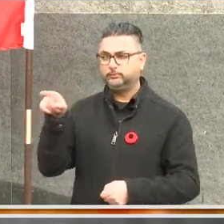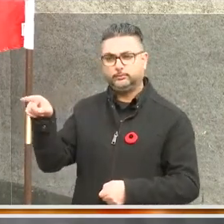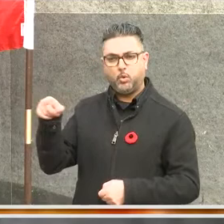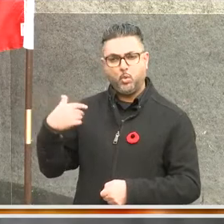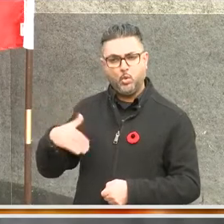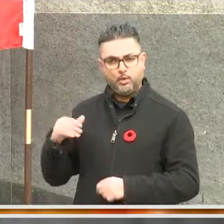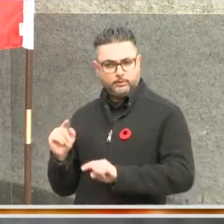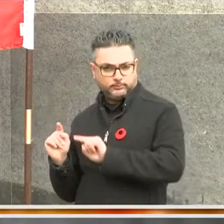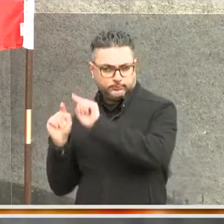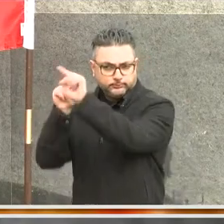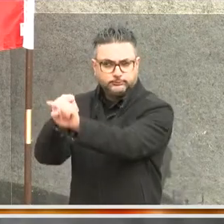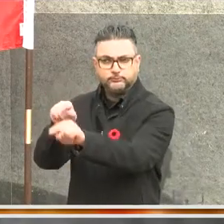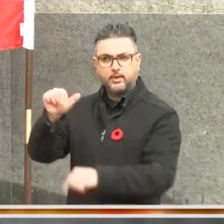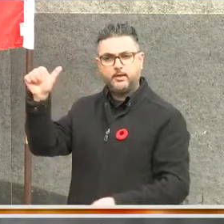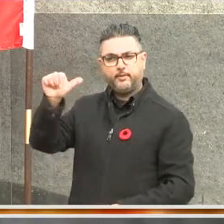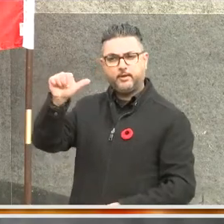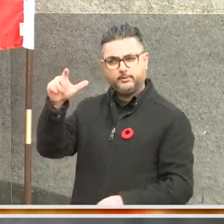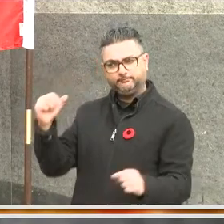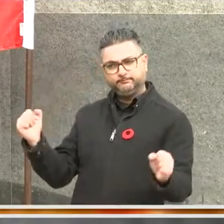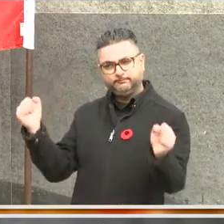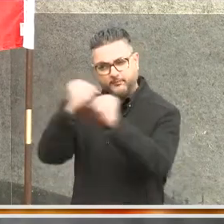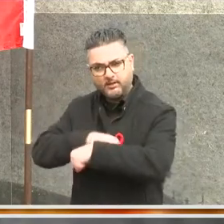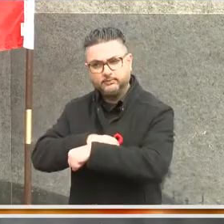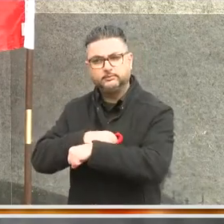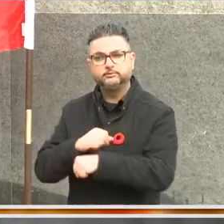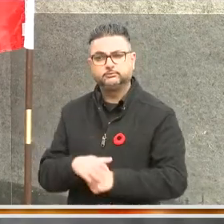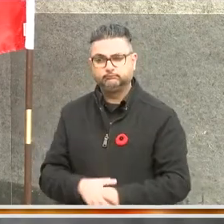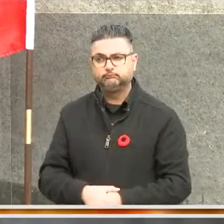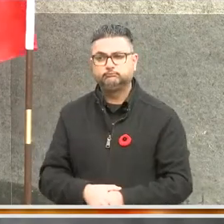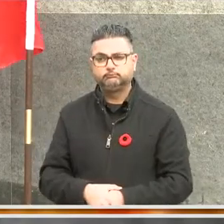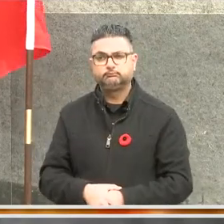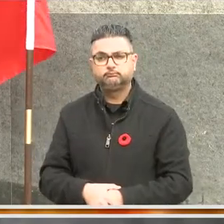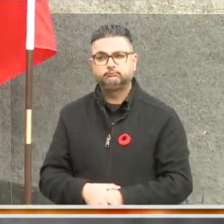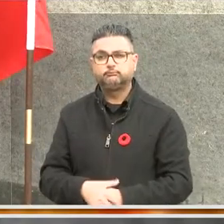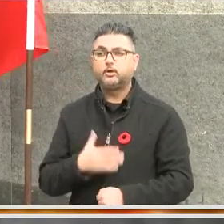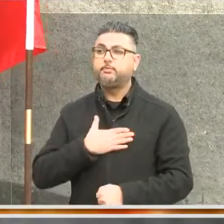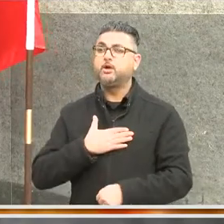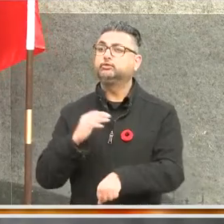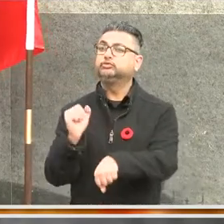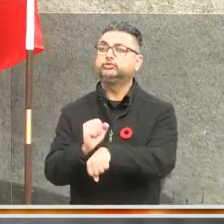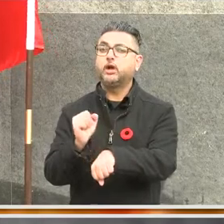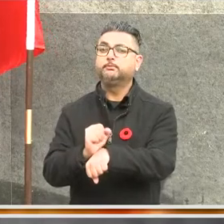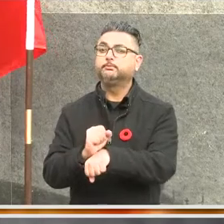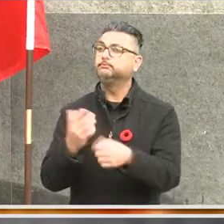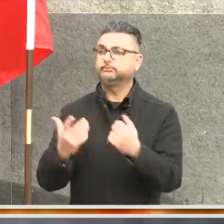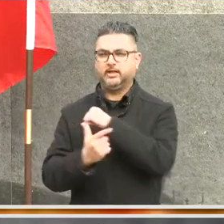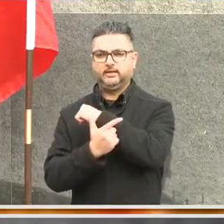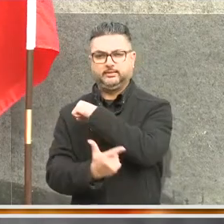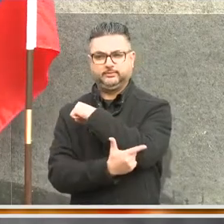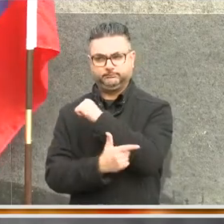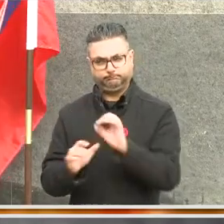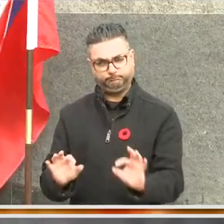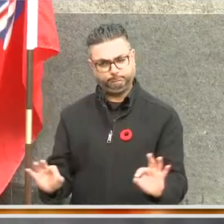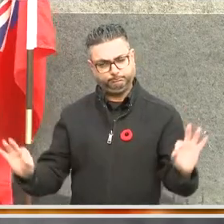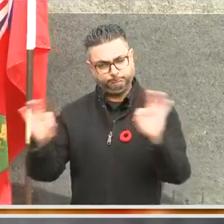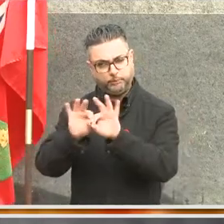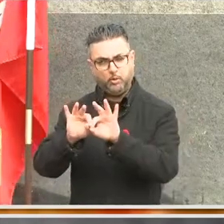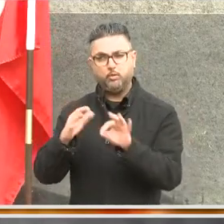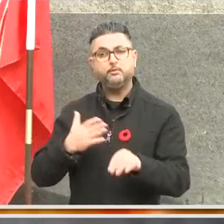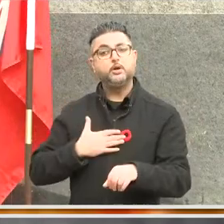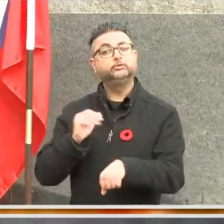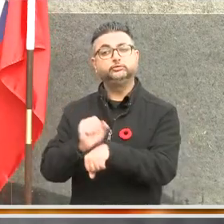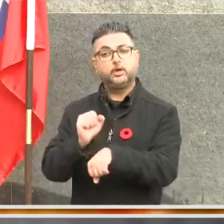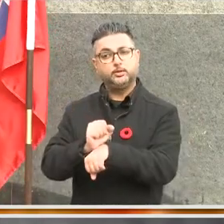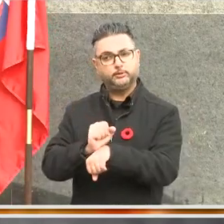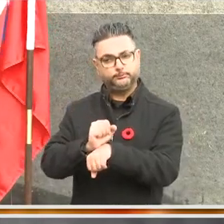of you. You know, my job in the Ontario Legislature is to remind Ontarians of our strong heritage and our history. And we were able to do that this